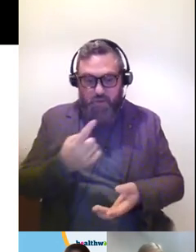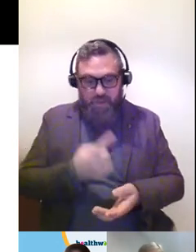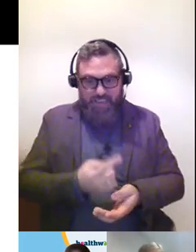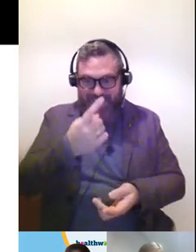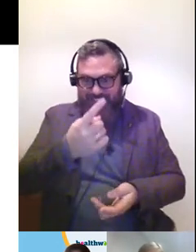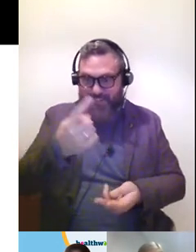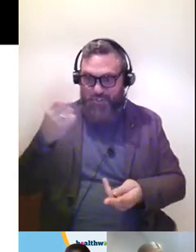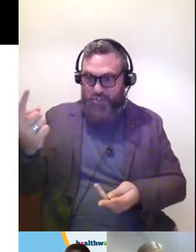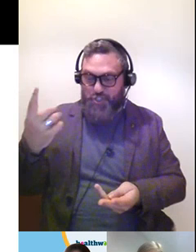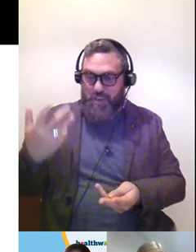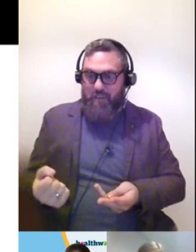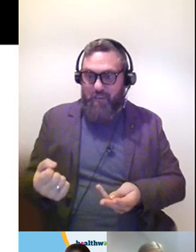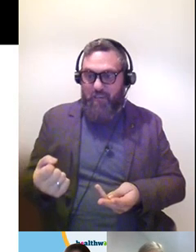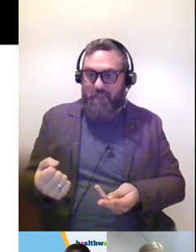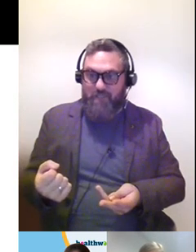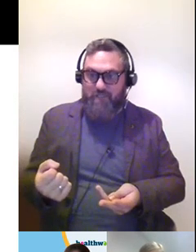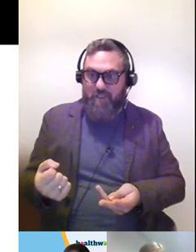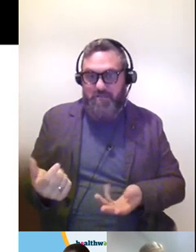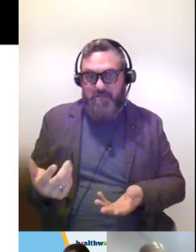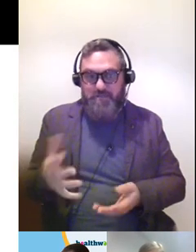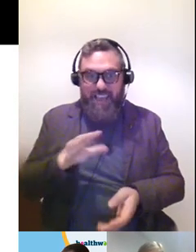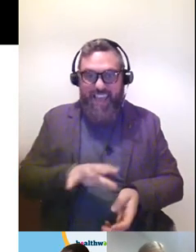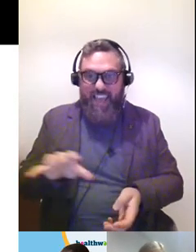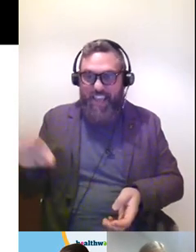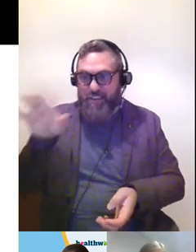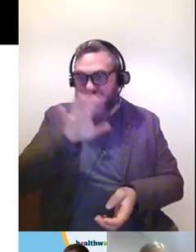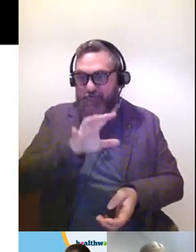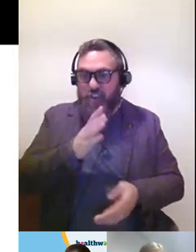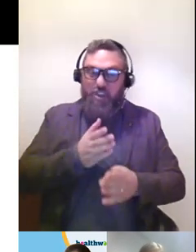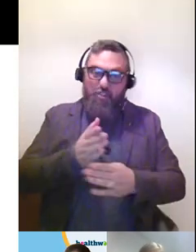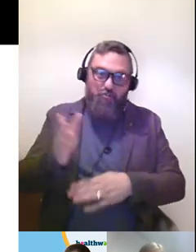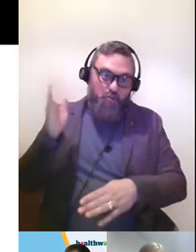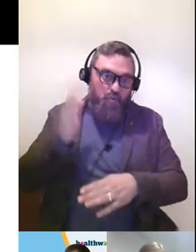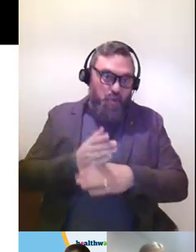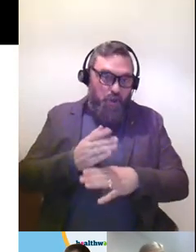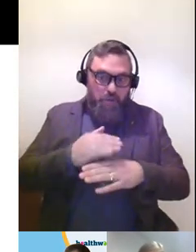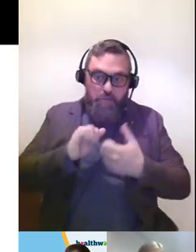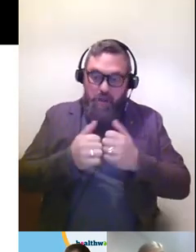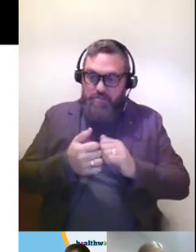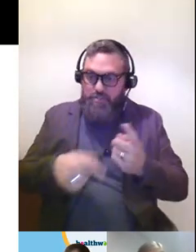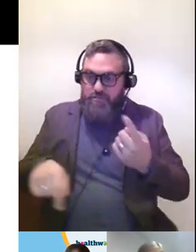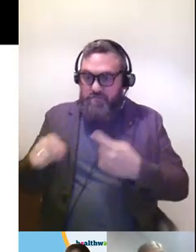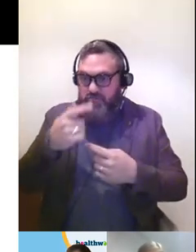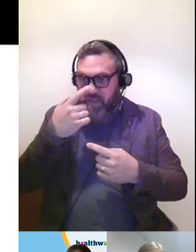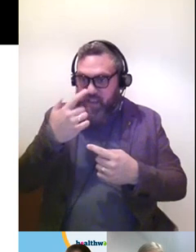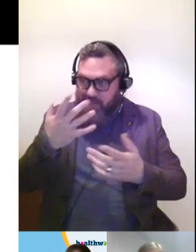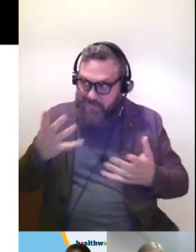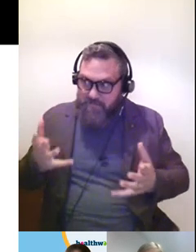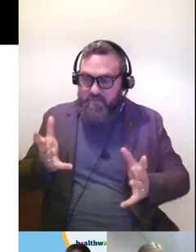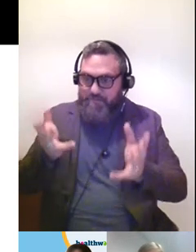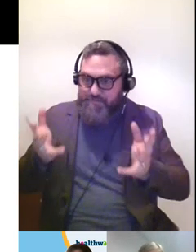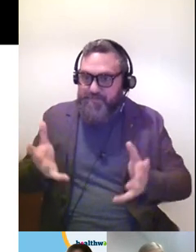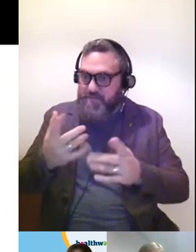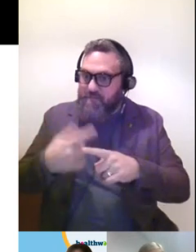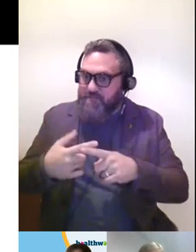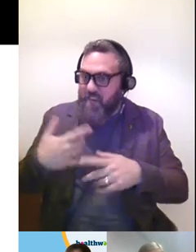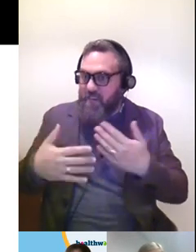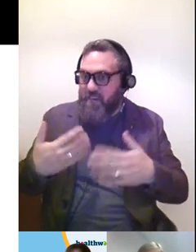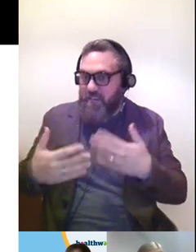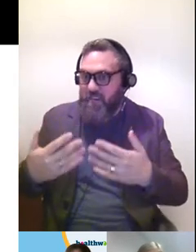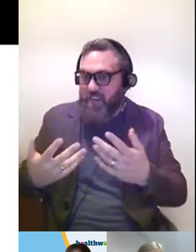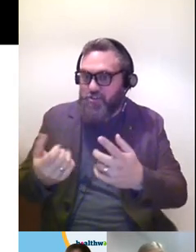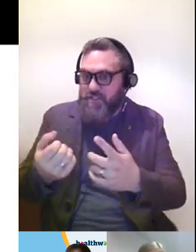want to focus on those areas where, through working in partnership, they can really accelerate progress in relation